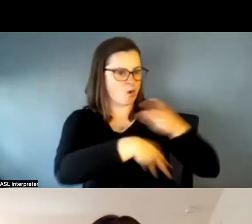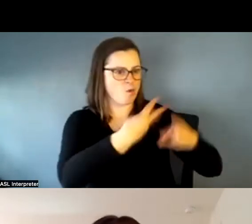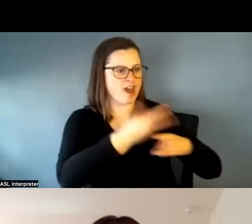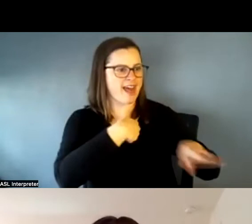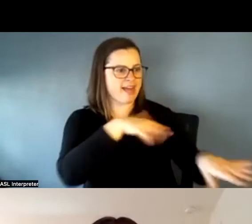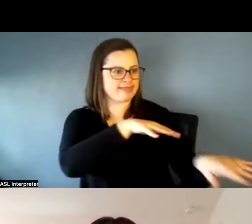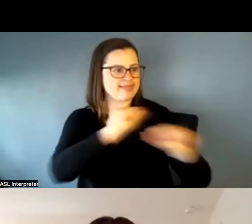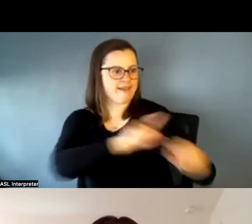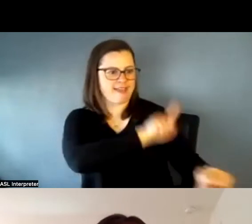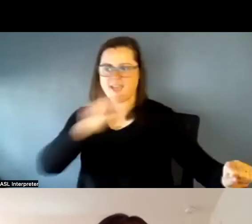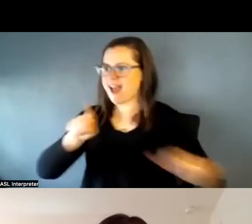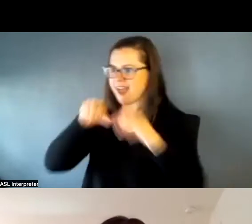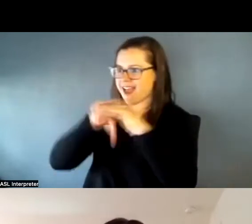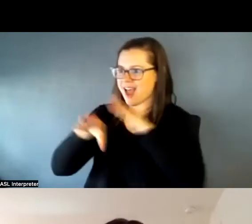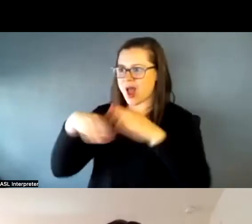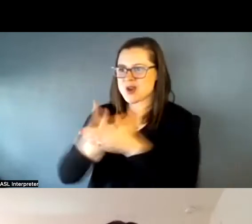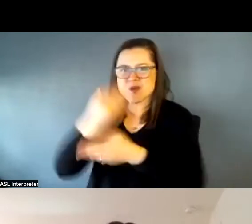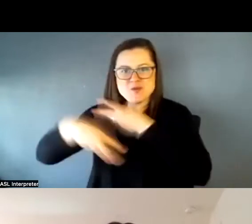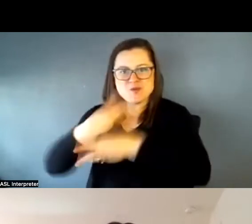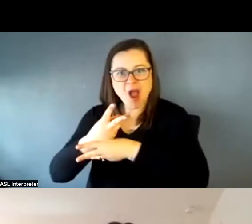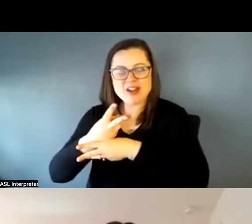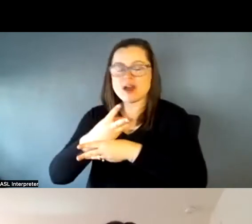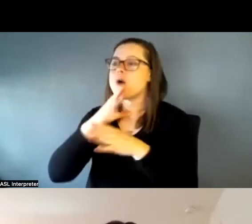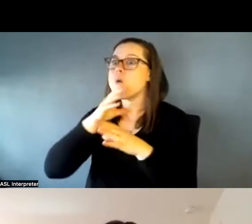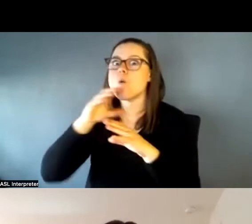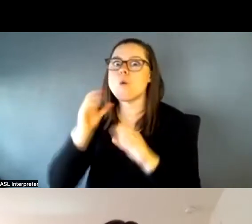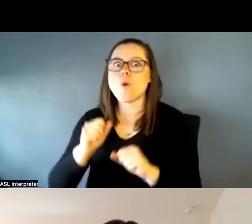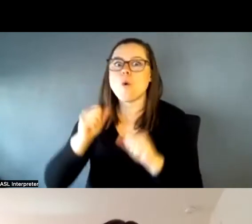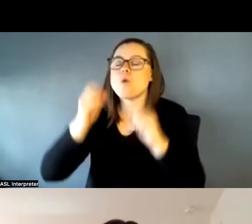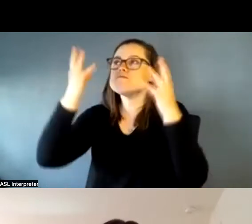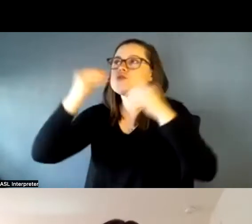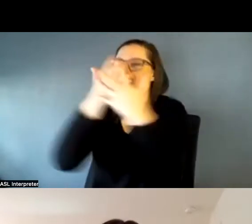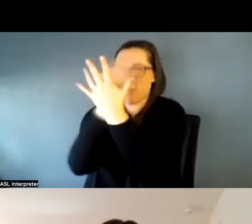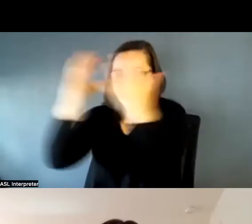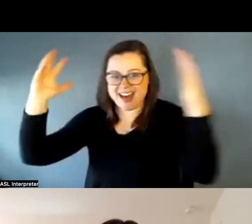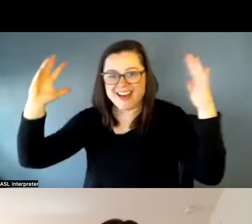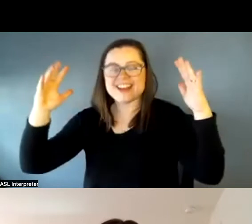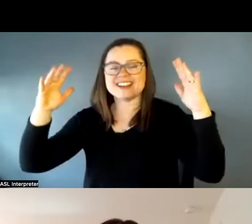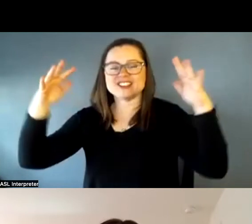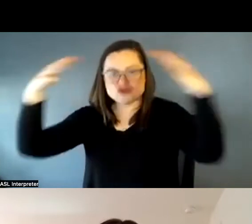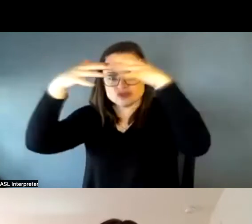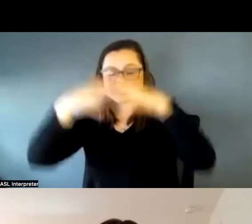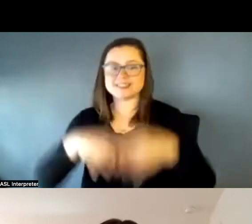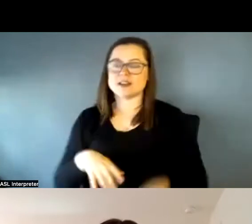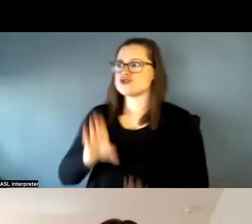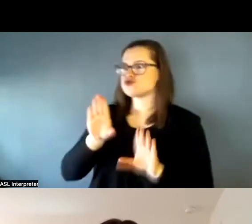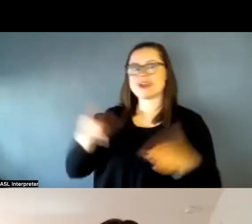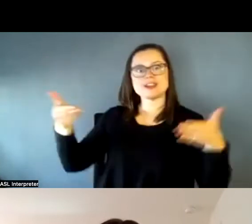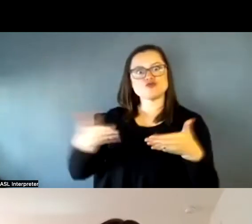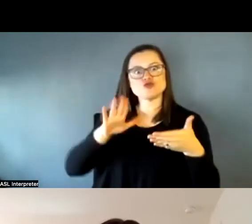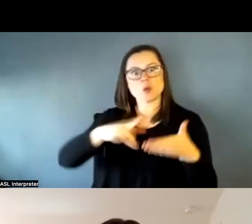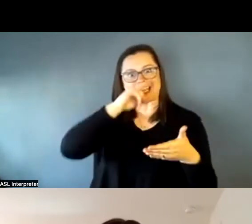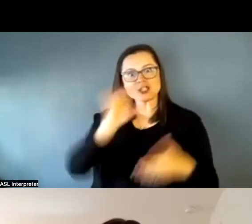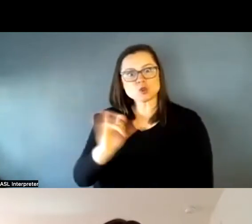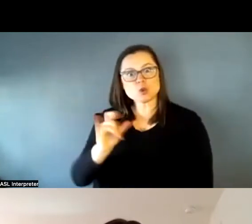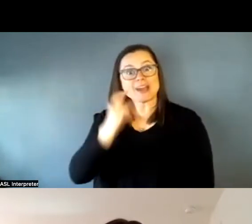There's these and it's great that trees. Yeah, and it's wonderful that you're able to introduce your children to that too, because obviously if you're in Seattle, it's a pretty